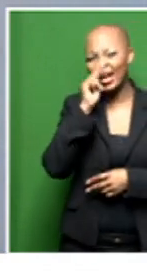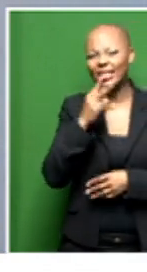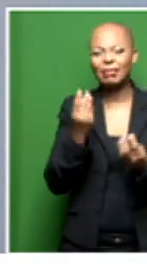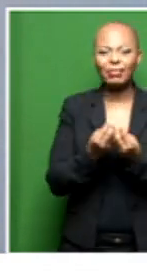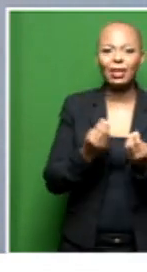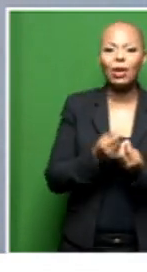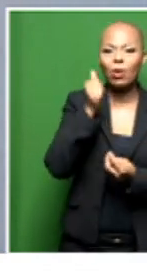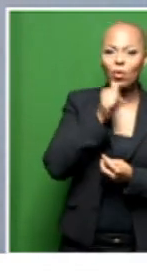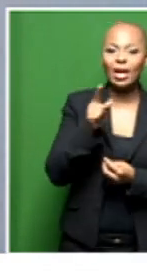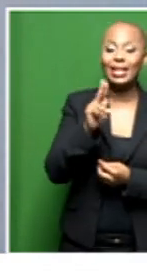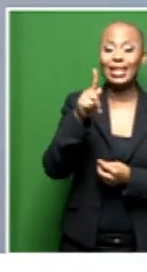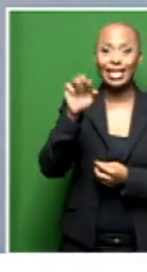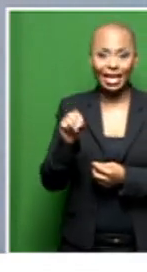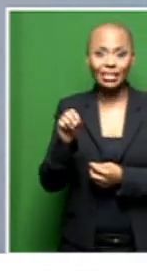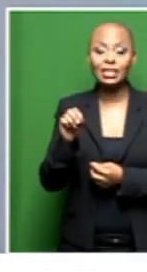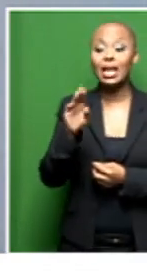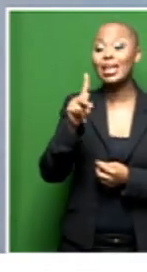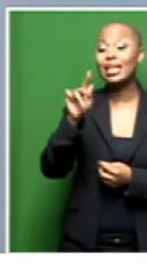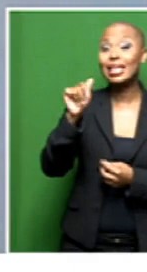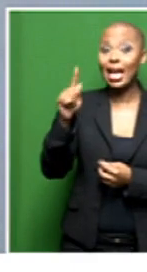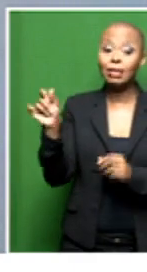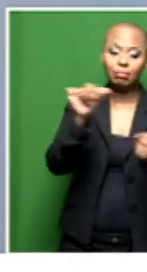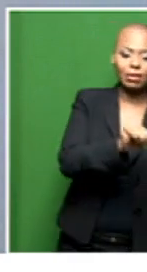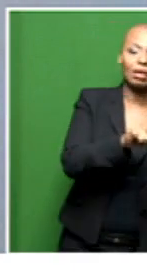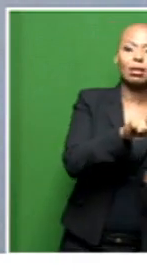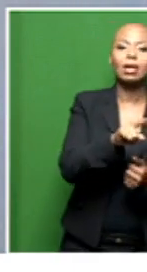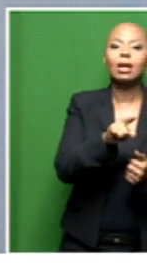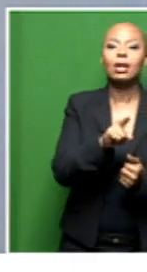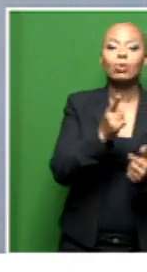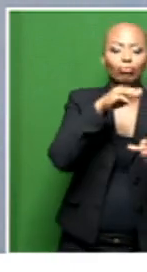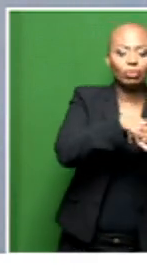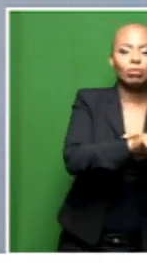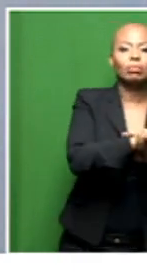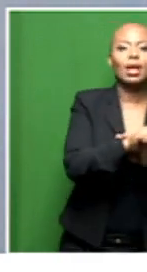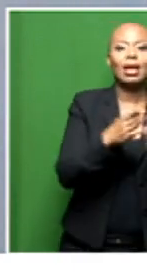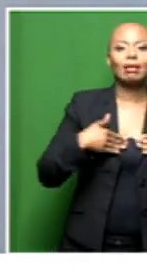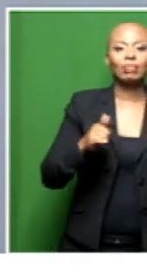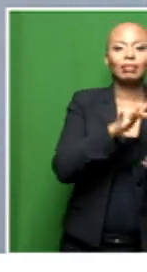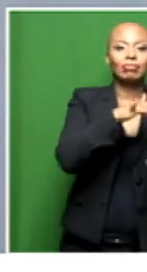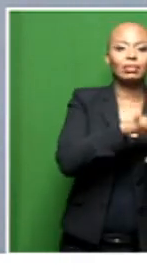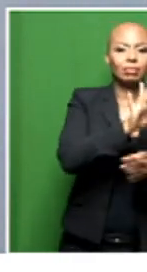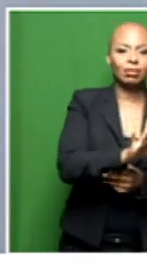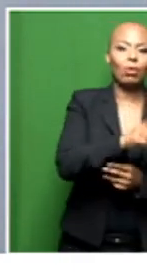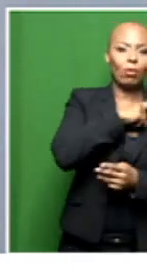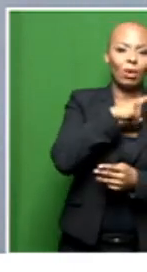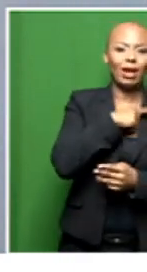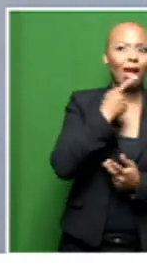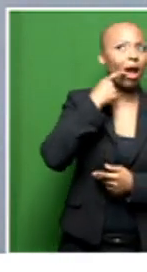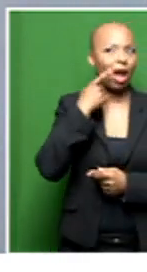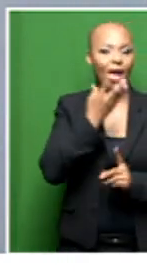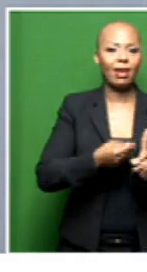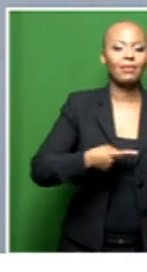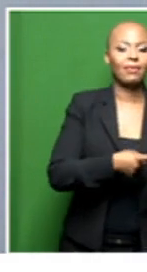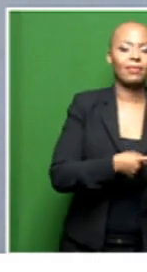rehab and kind of getting her head around all the weird and wonderful characters that she meets in rehab. So there